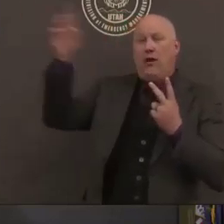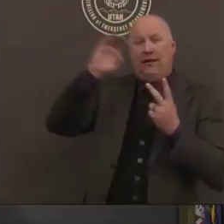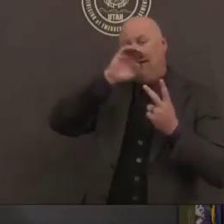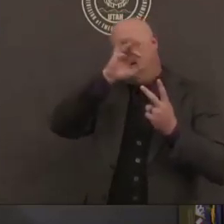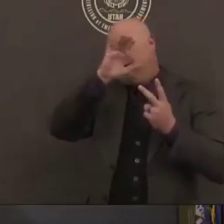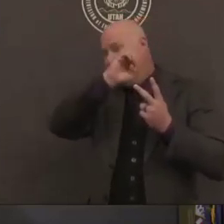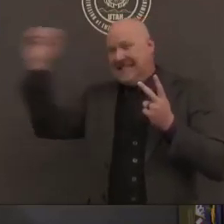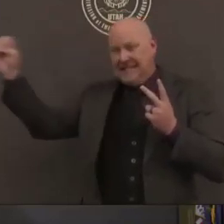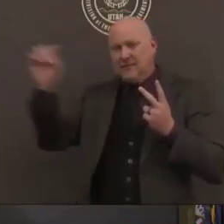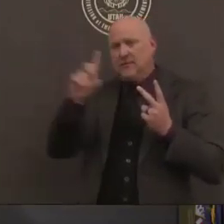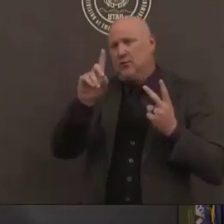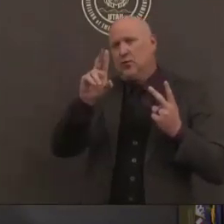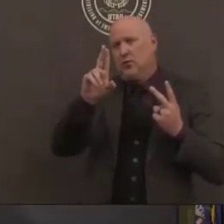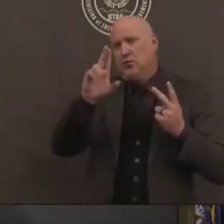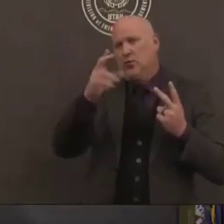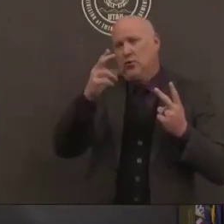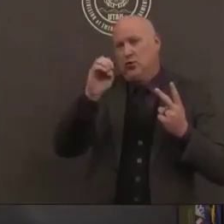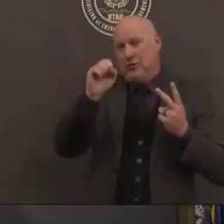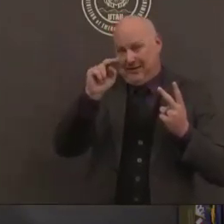some improvements here.